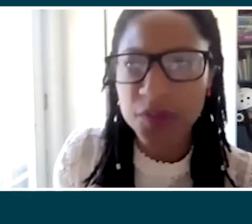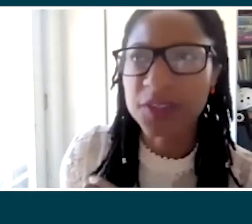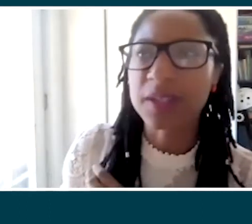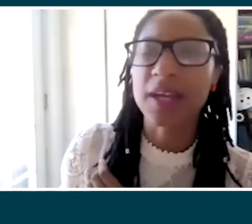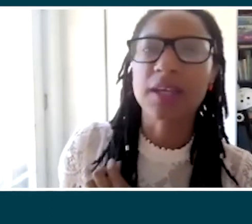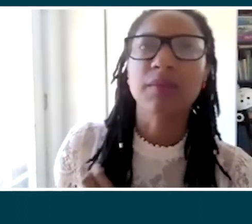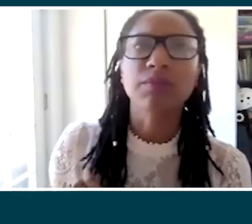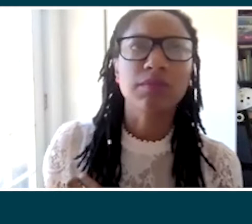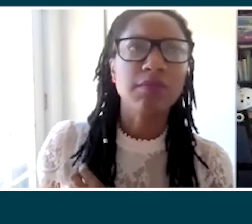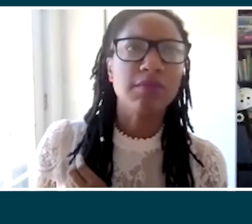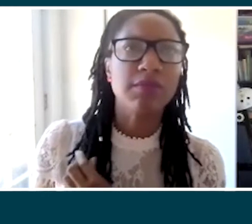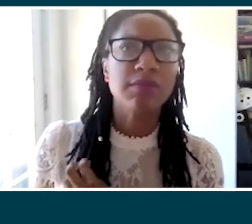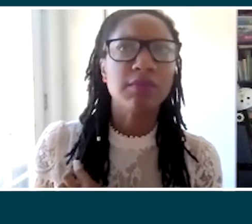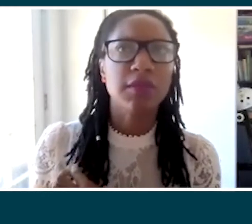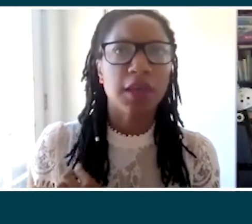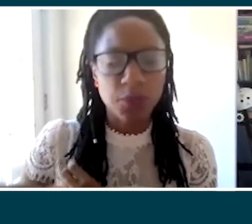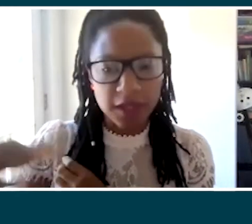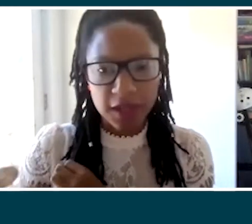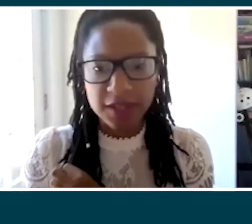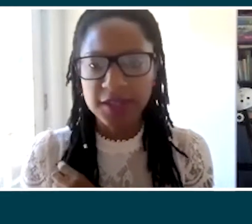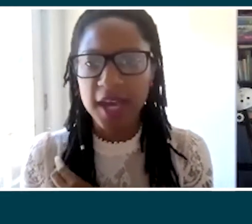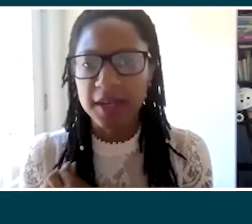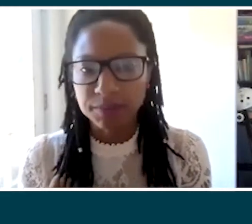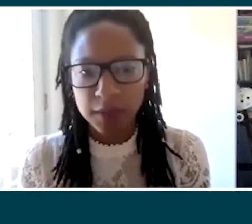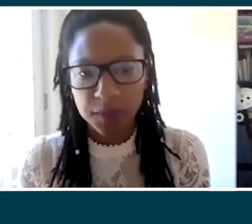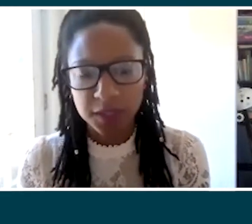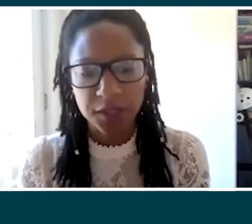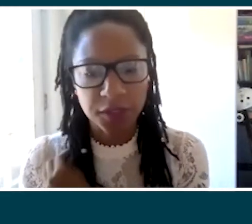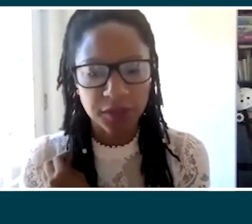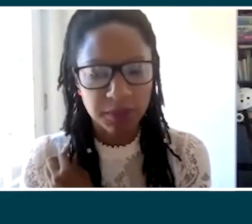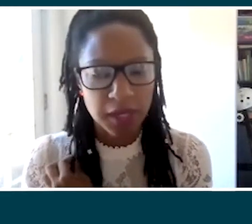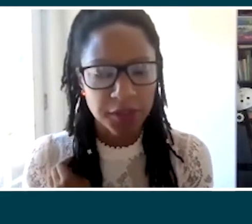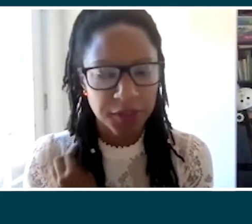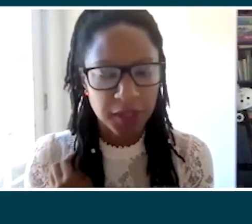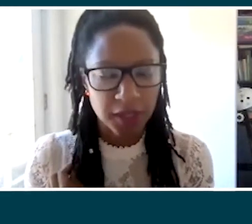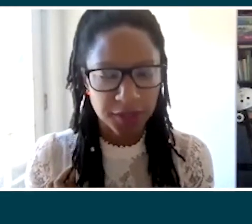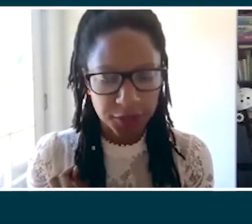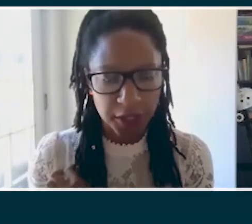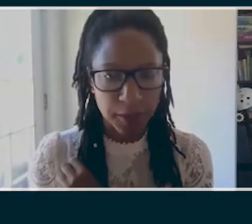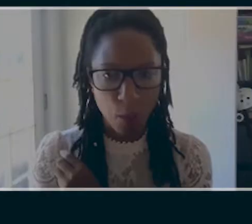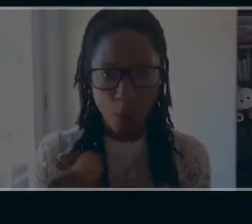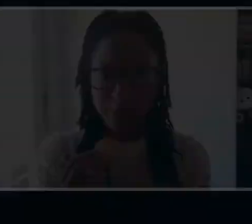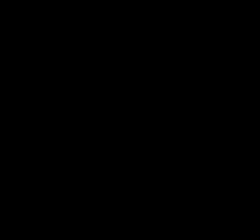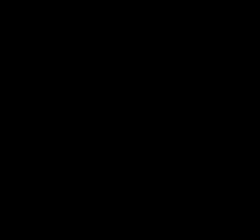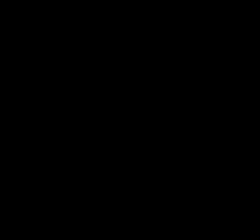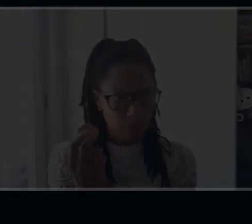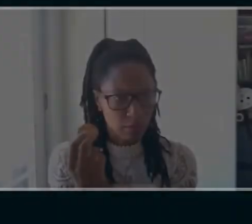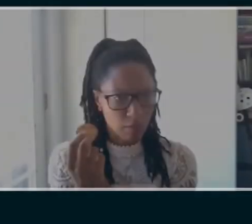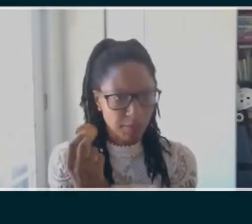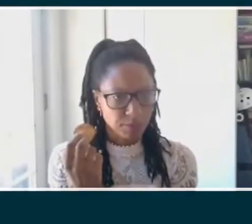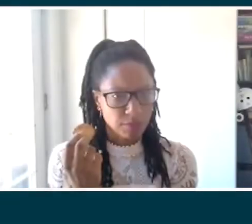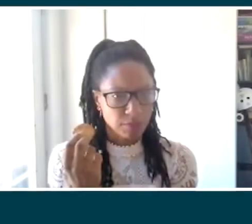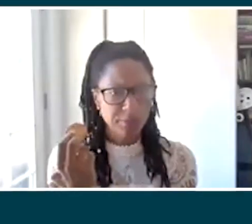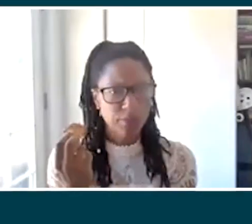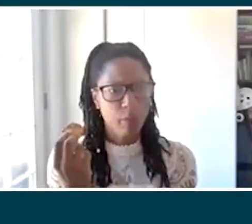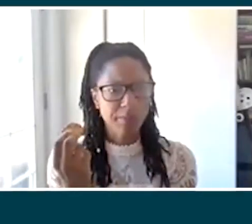Anything you feel like that went unsaid, that was on your mind or on your heart to share? No,